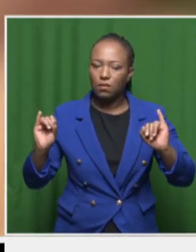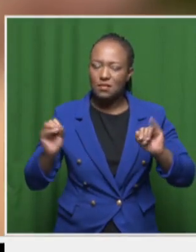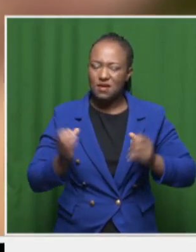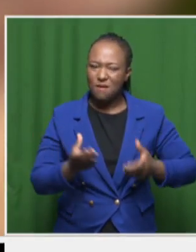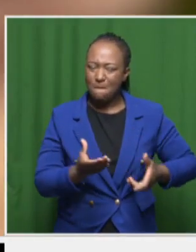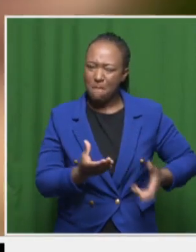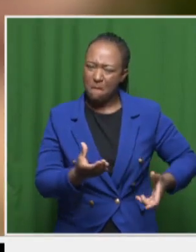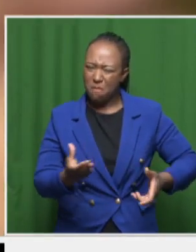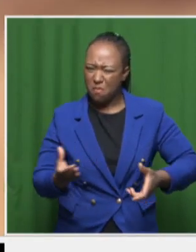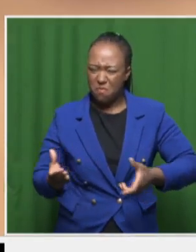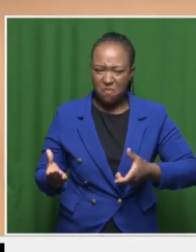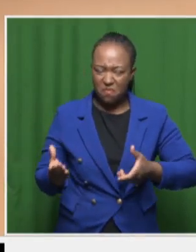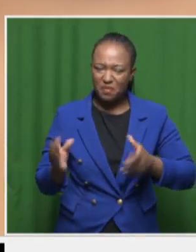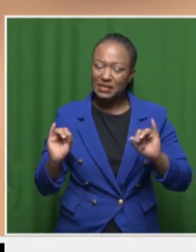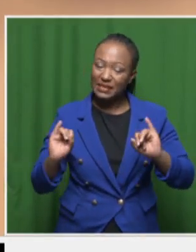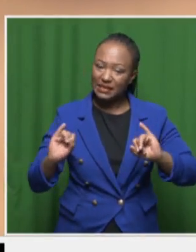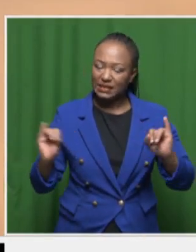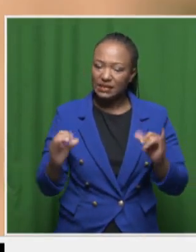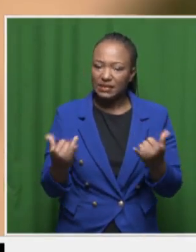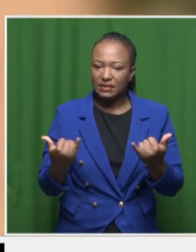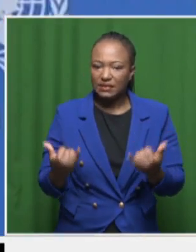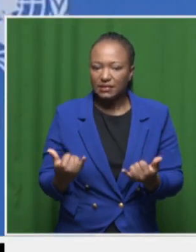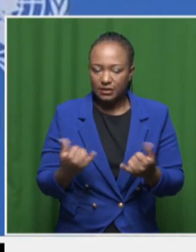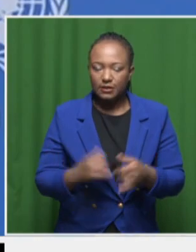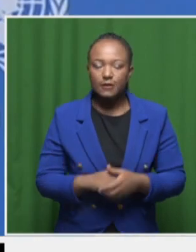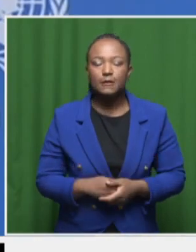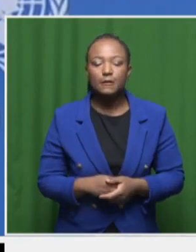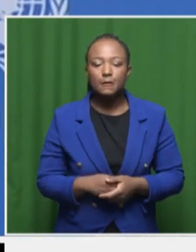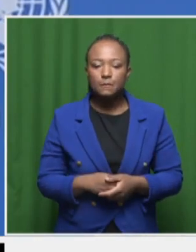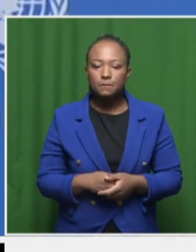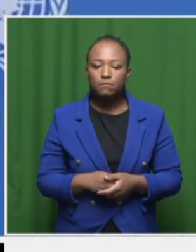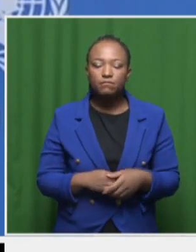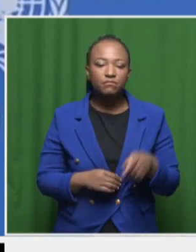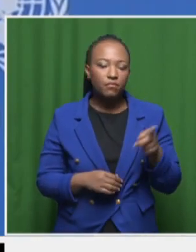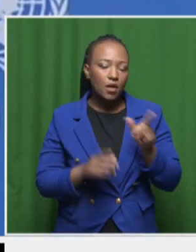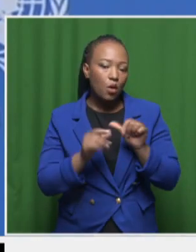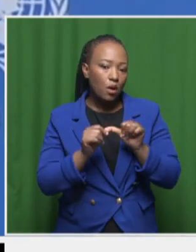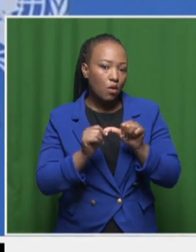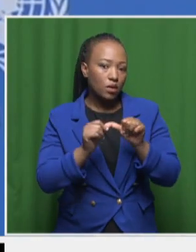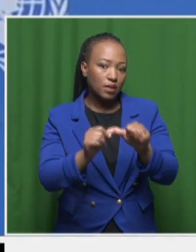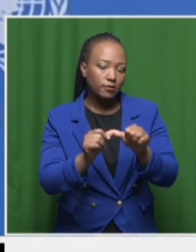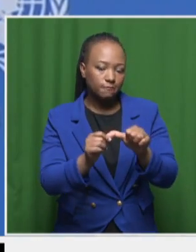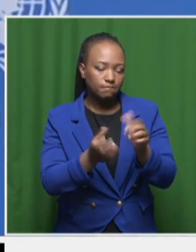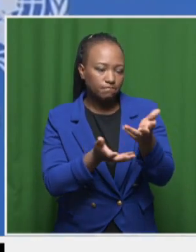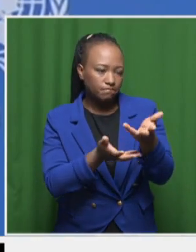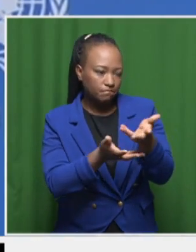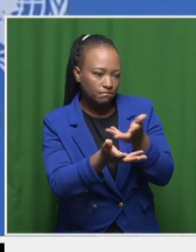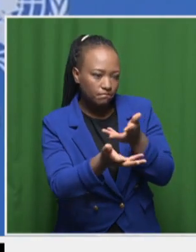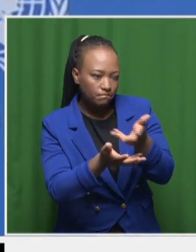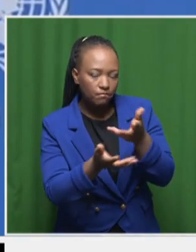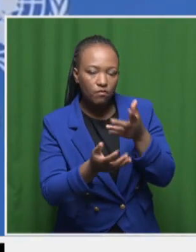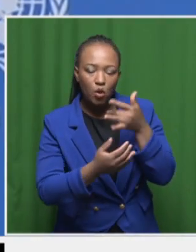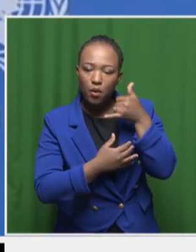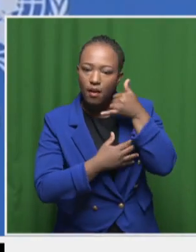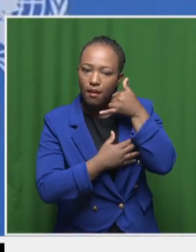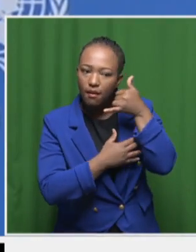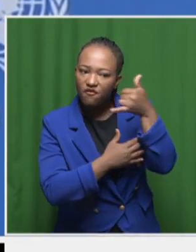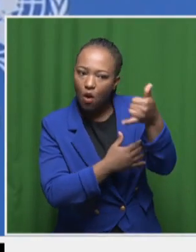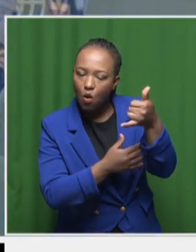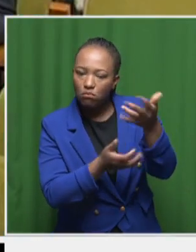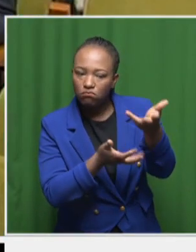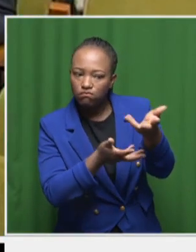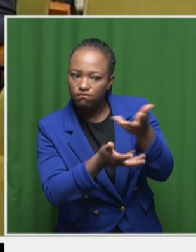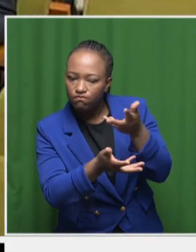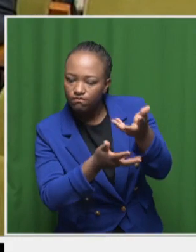generals leading both military factions. He will continue to be fully engaged, making phone calls, trying